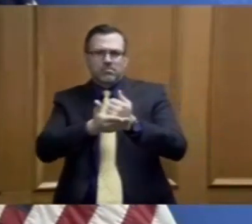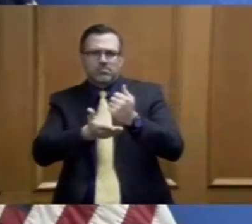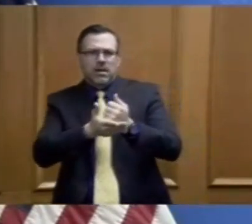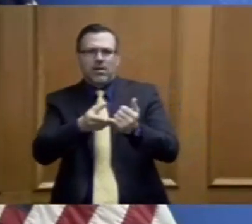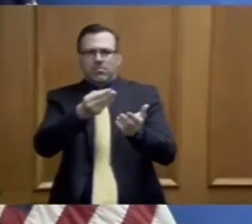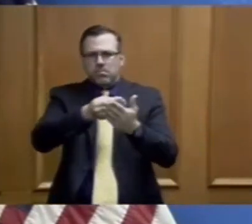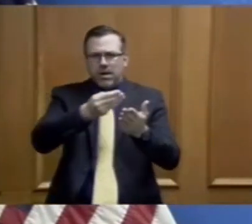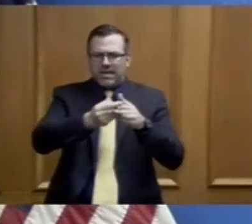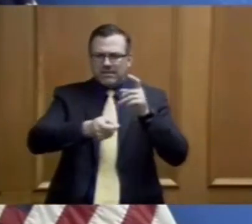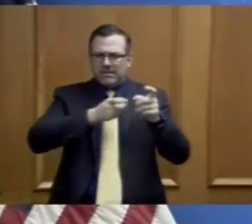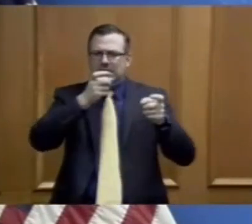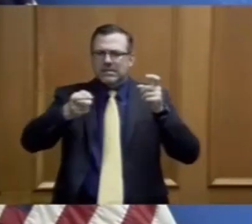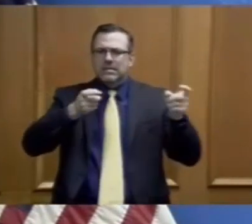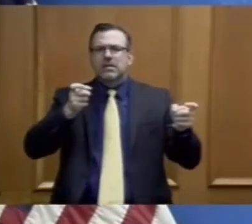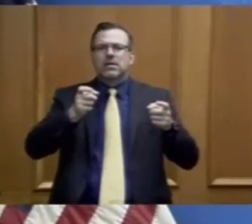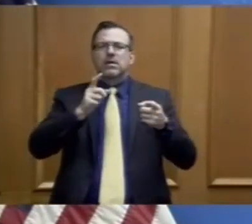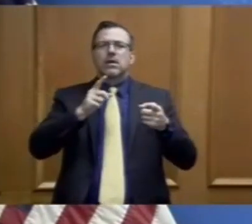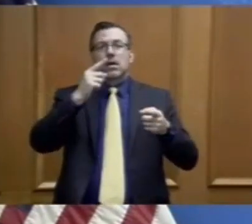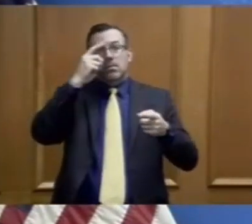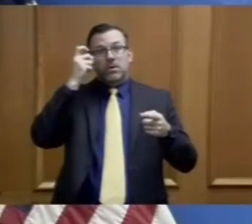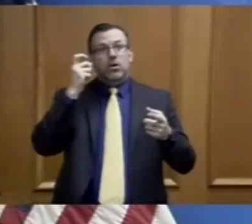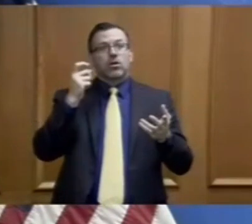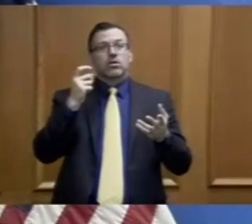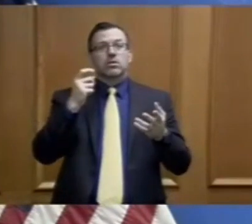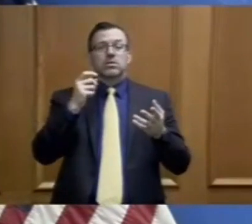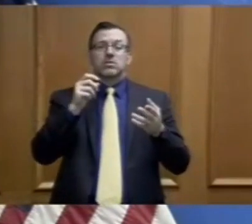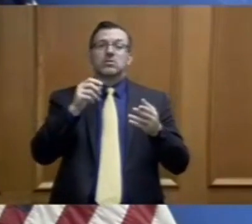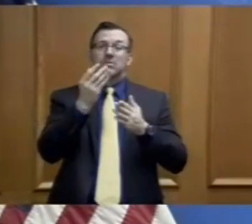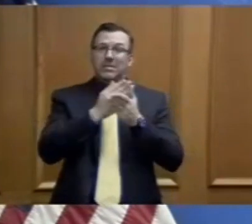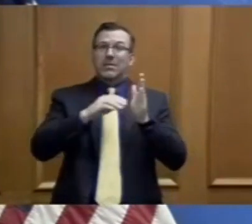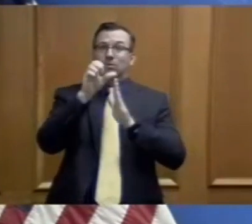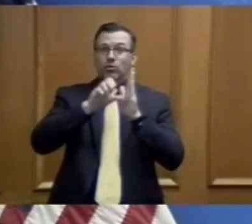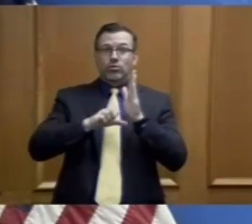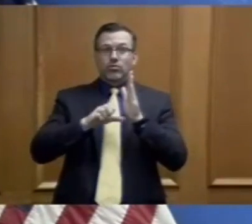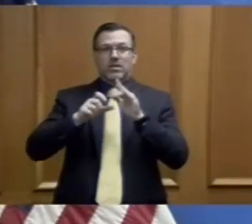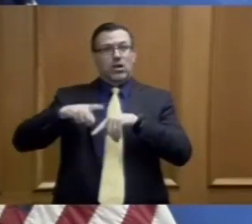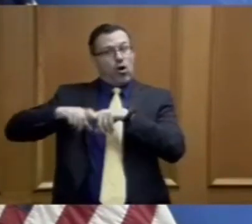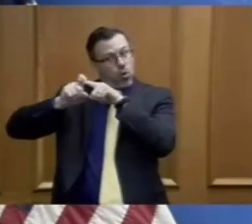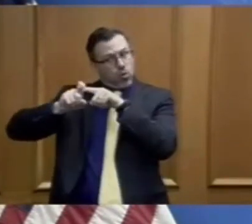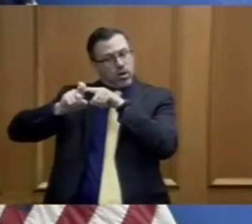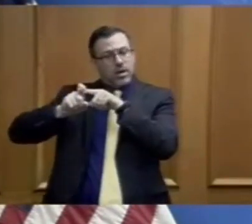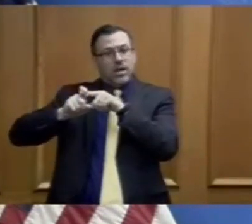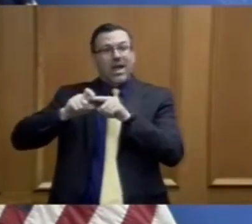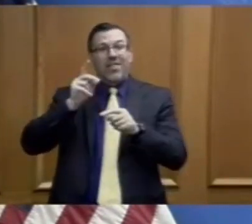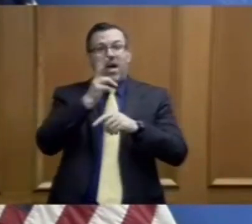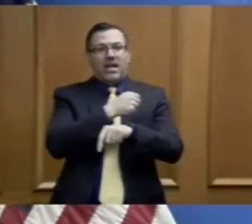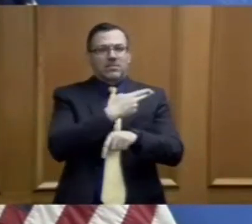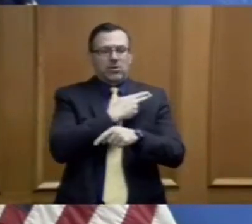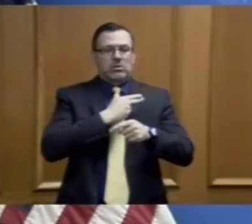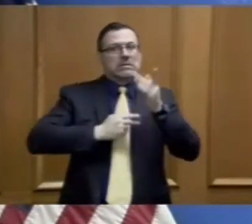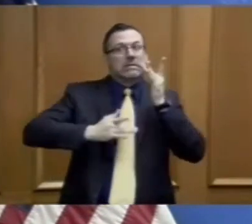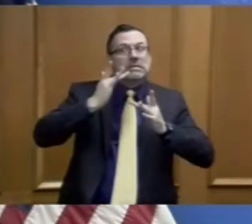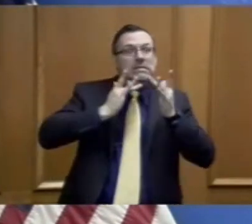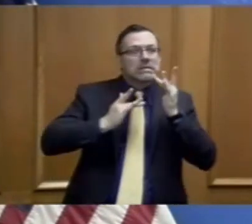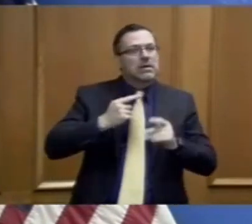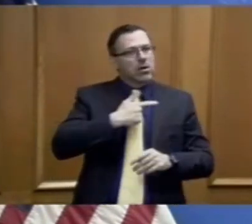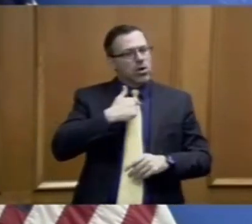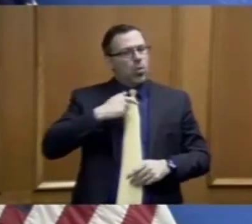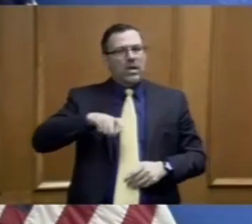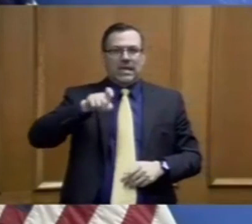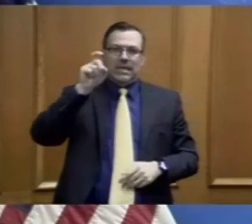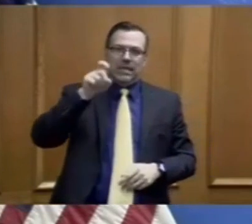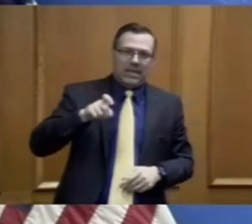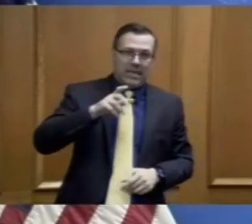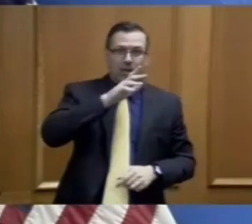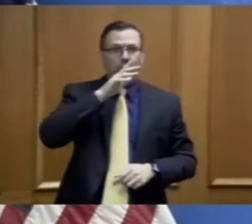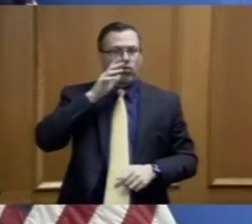are, because of the suspension of these elective surgeries, it has put a financial strain on them. And we need those rural hospitals